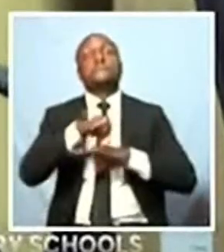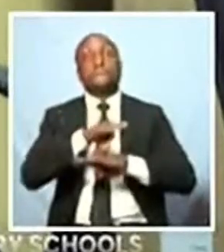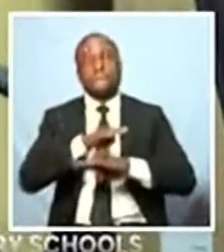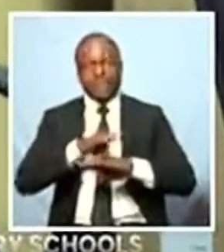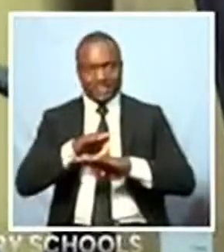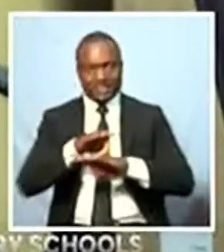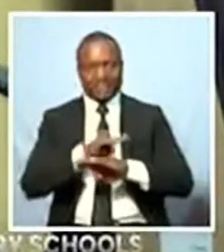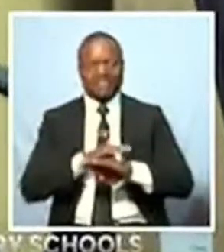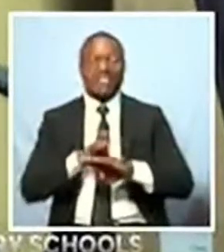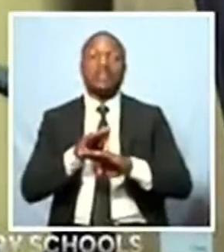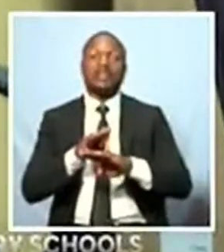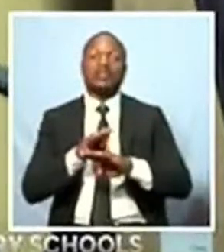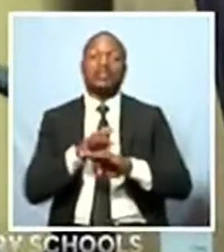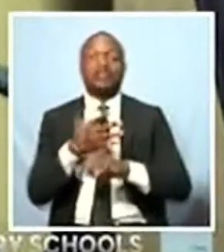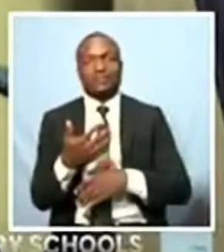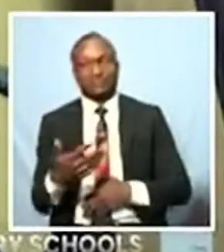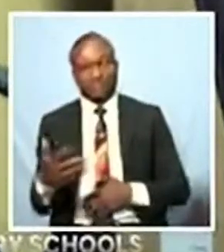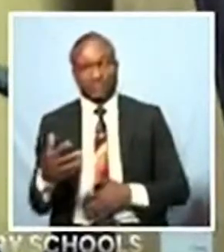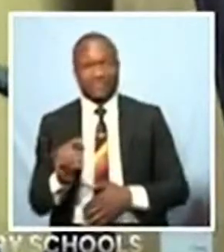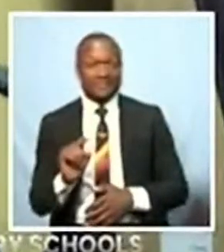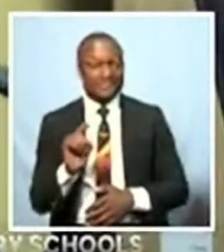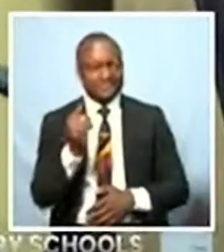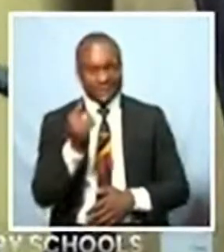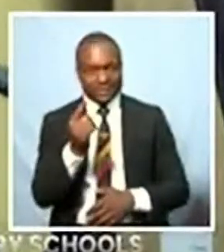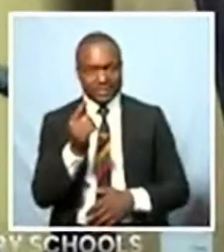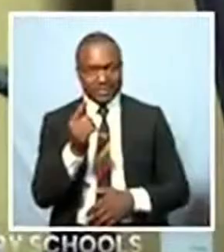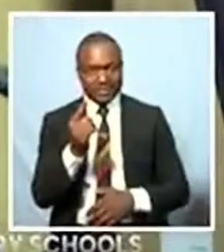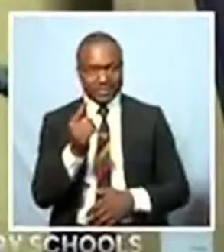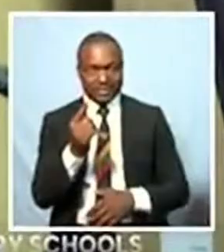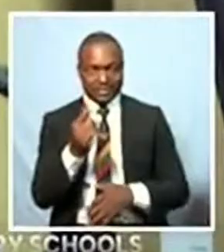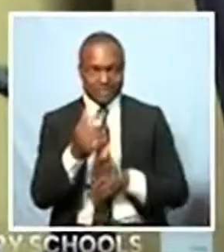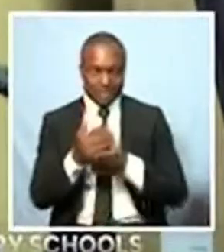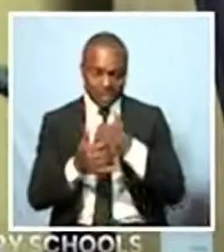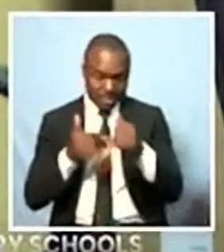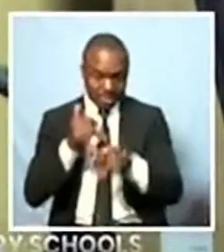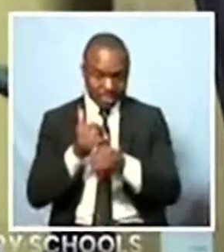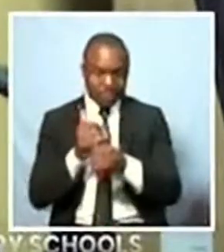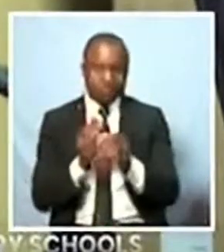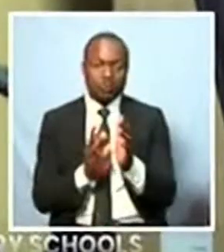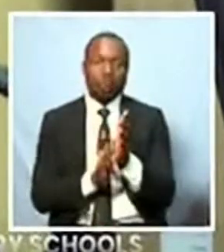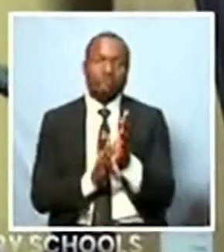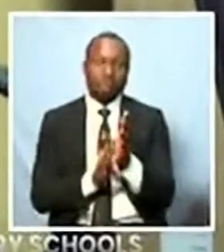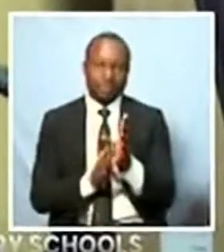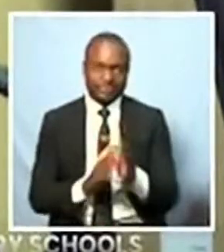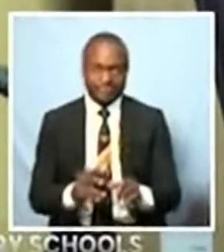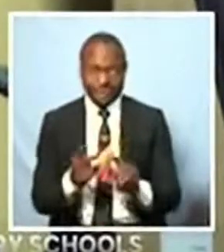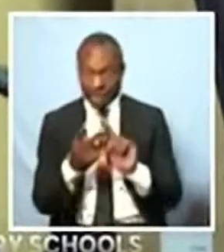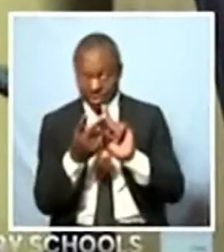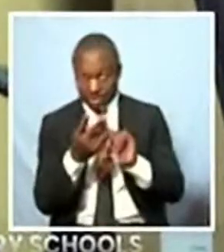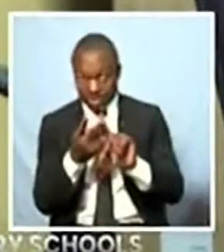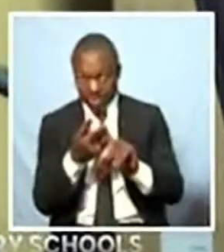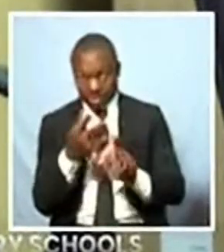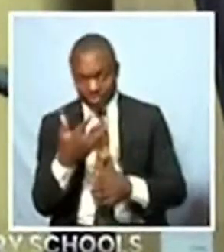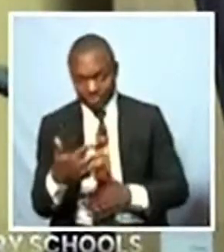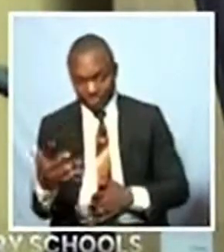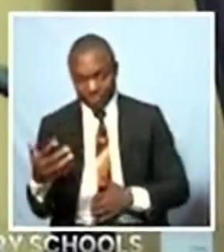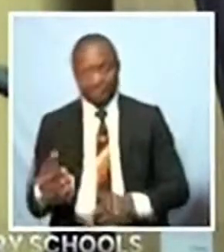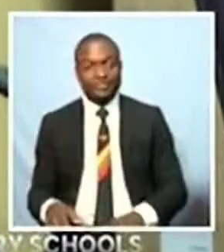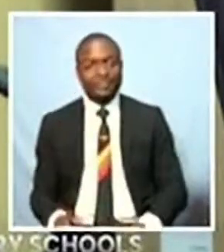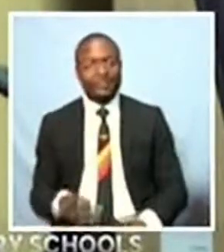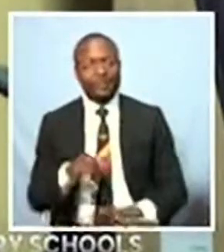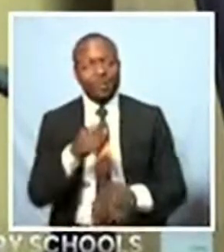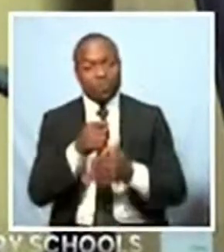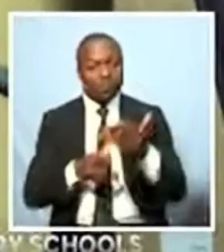computations in the first early years of school. And then the second aspect is, what is